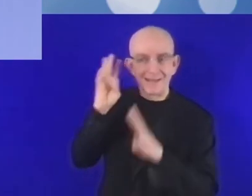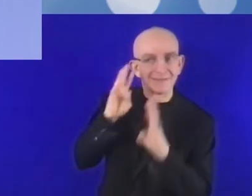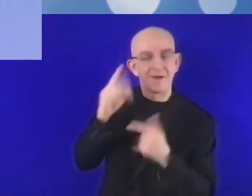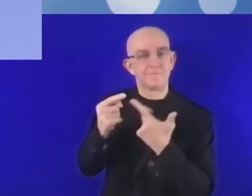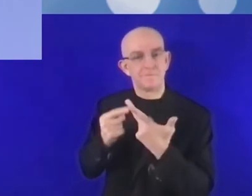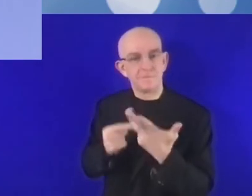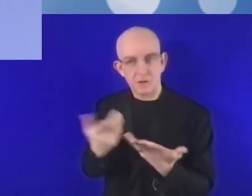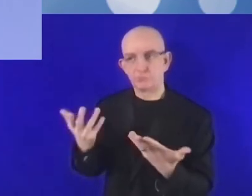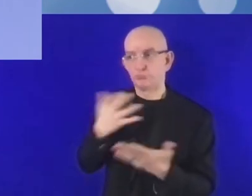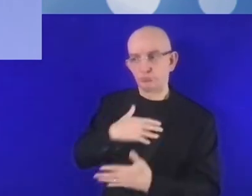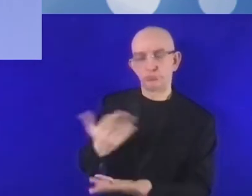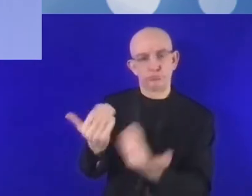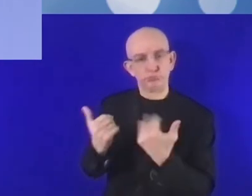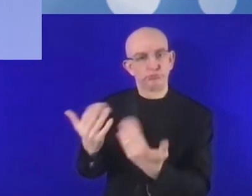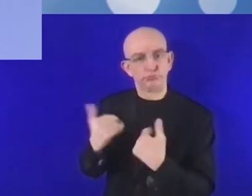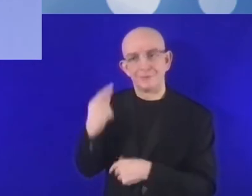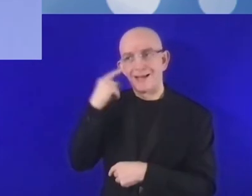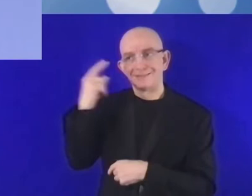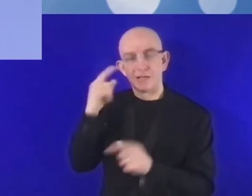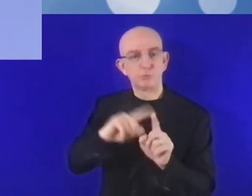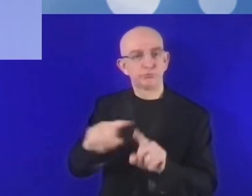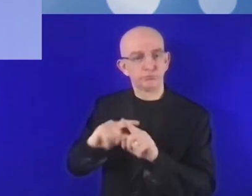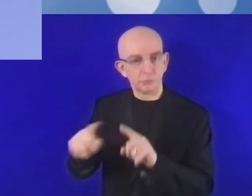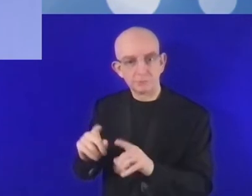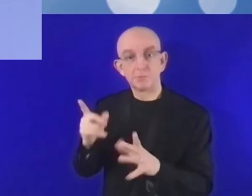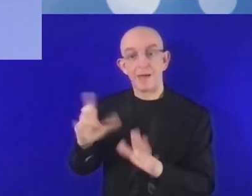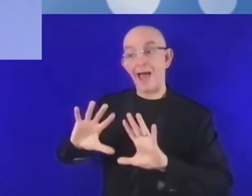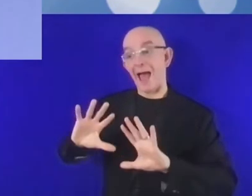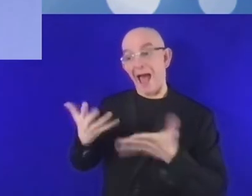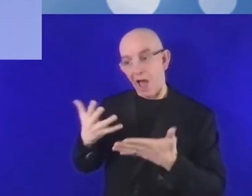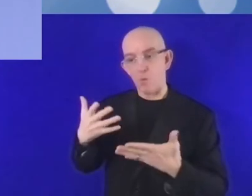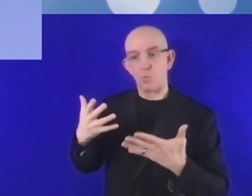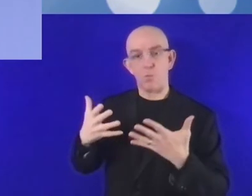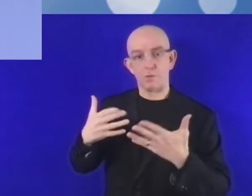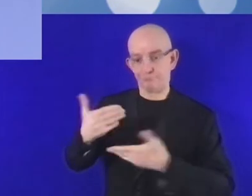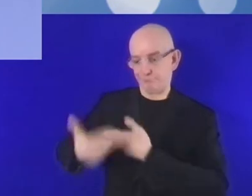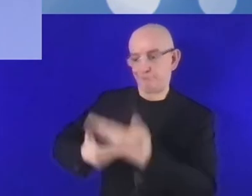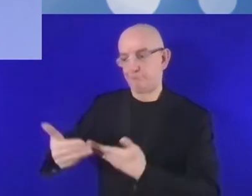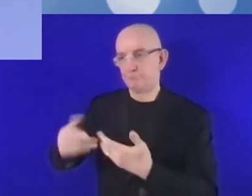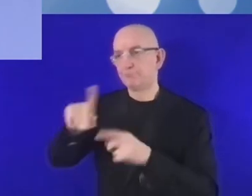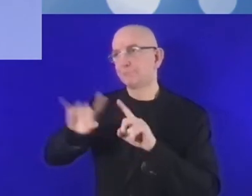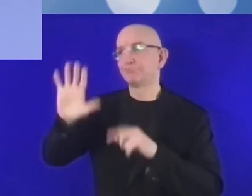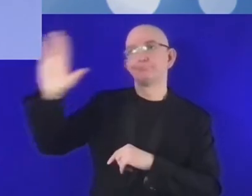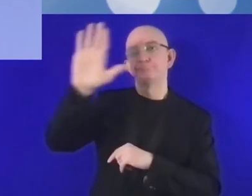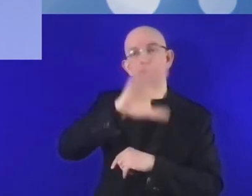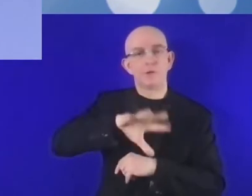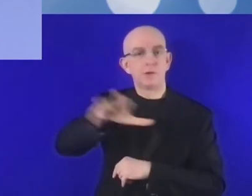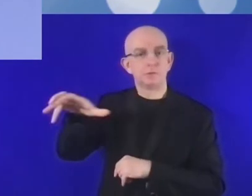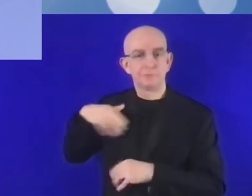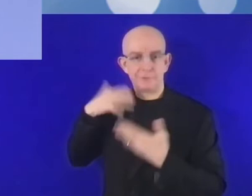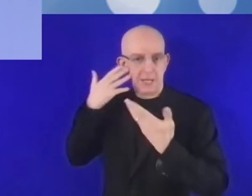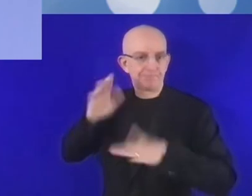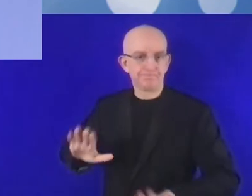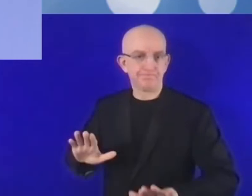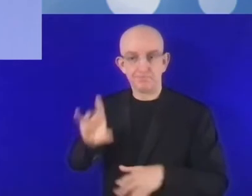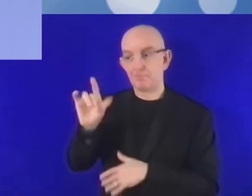nations but for developing nations like ethiopia my response would be all so it